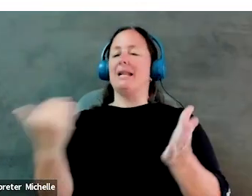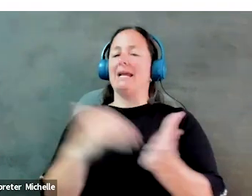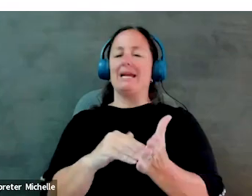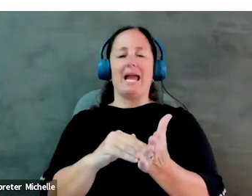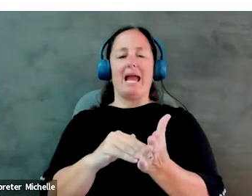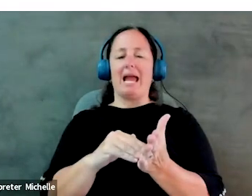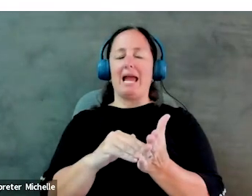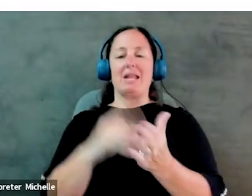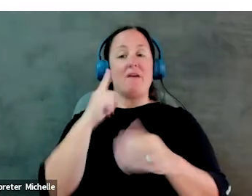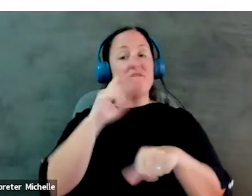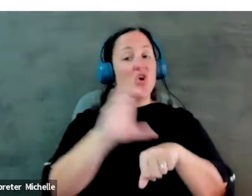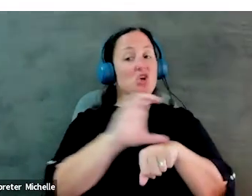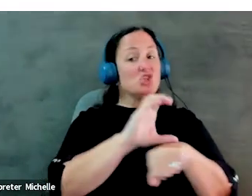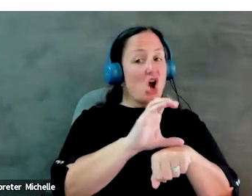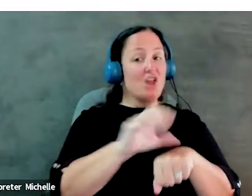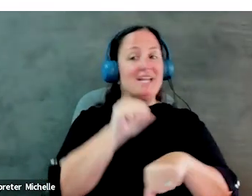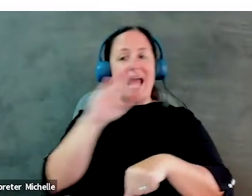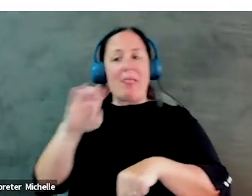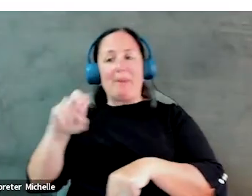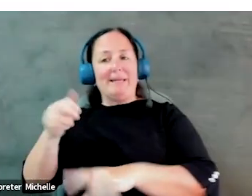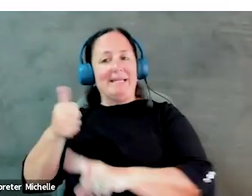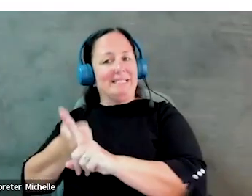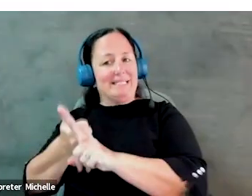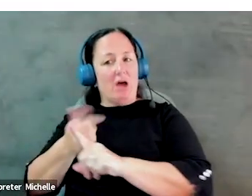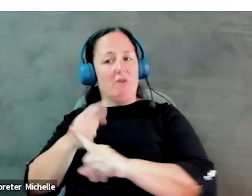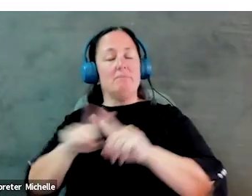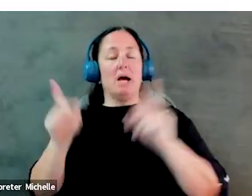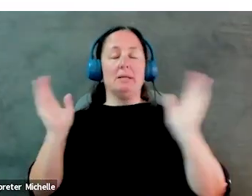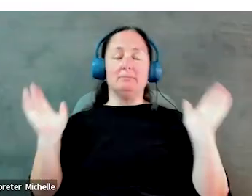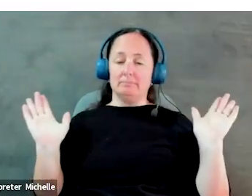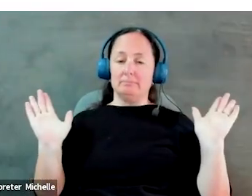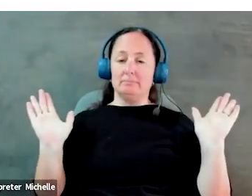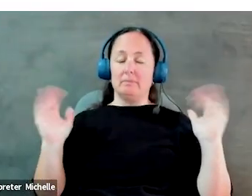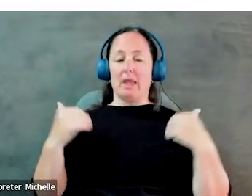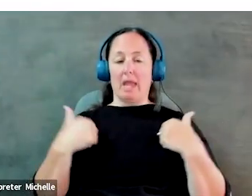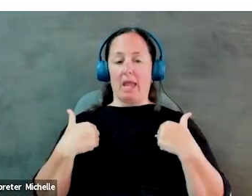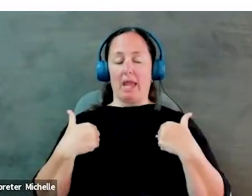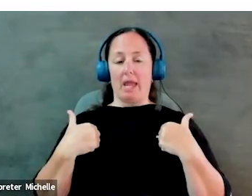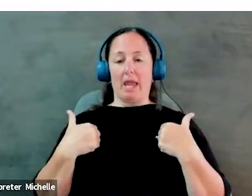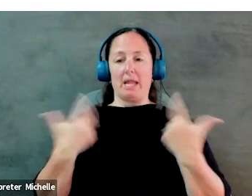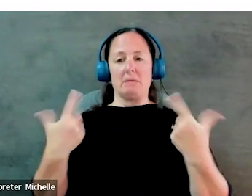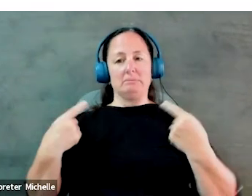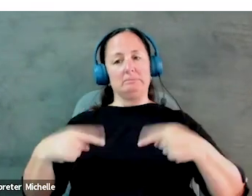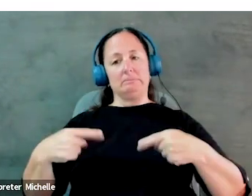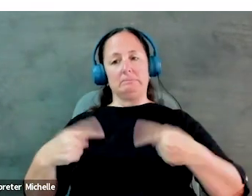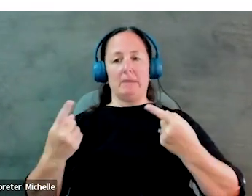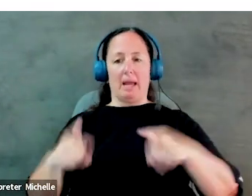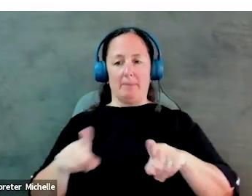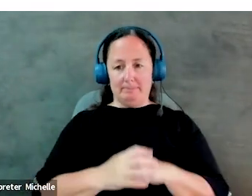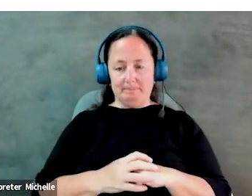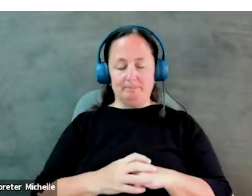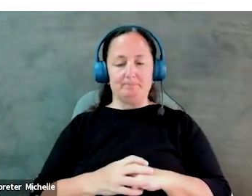But again, this is for chocolate, not for the cocoa bean, but there was this whole debate that